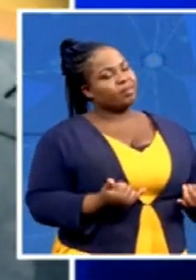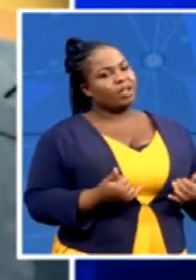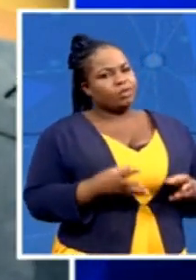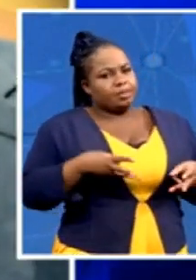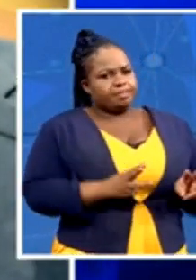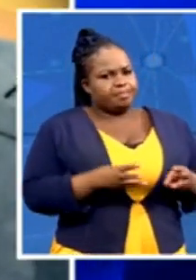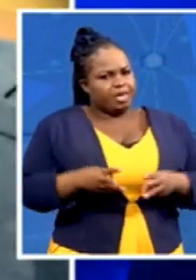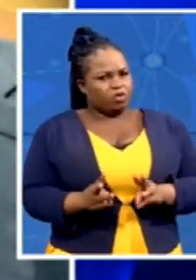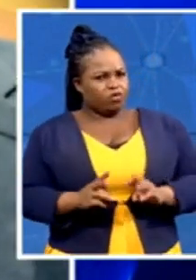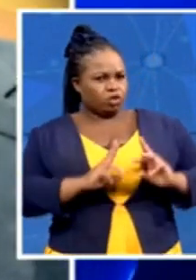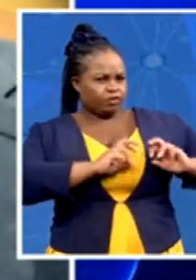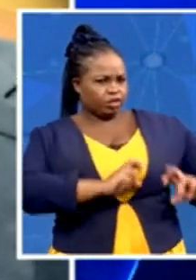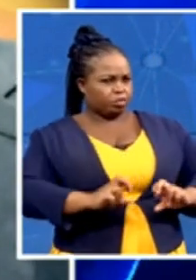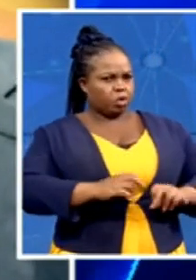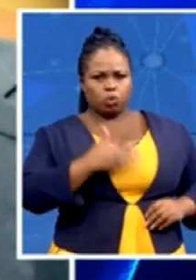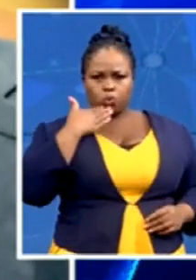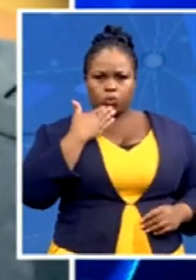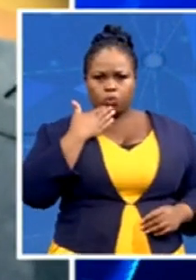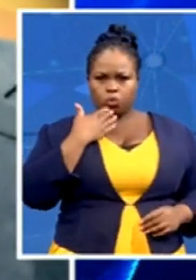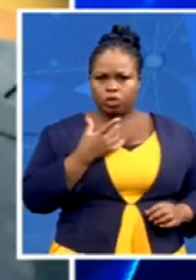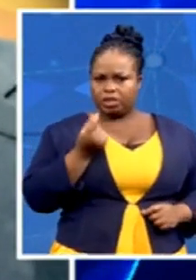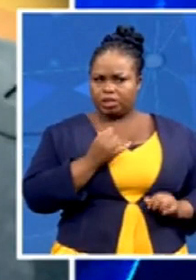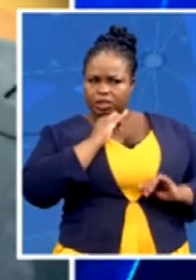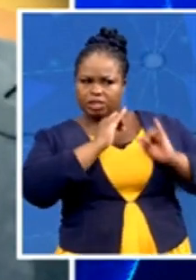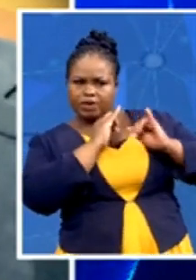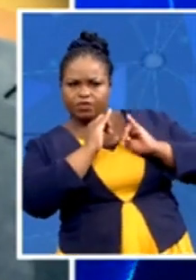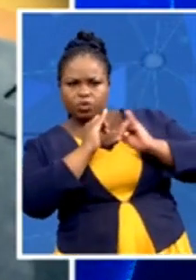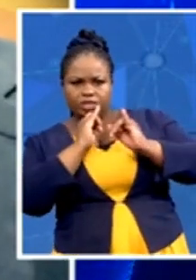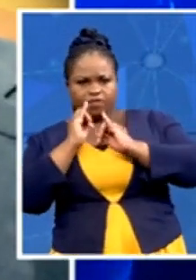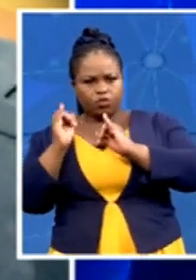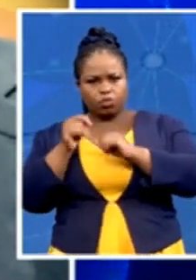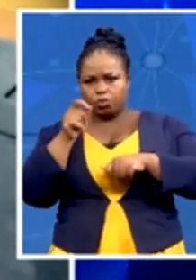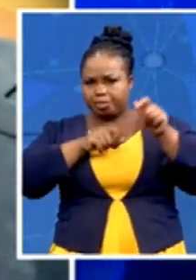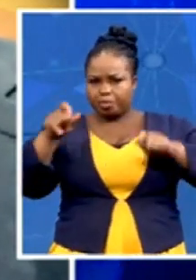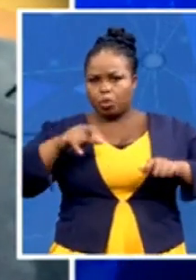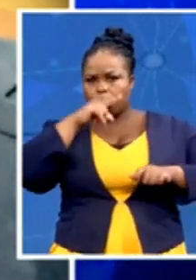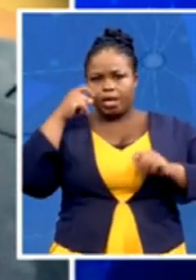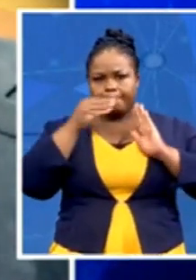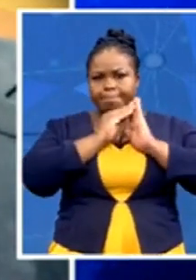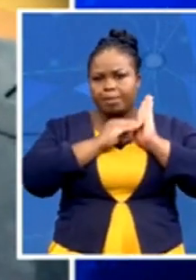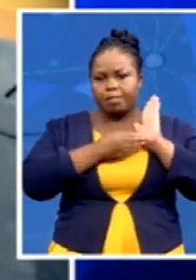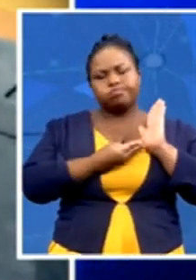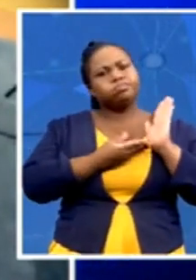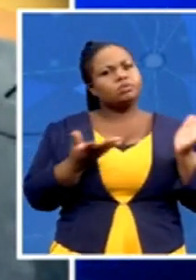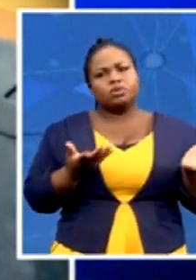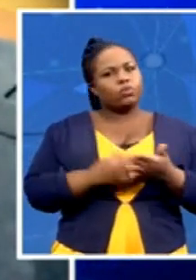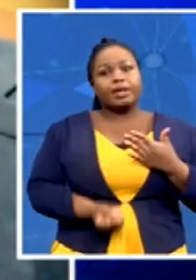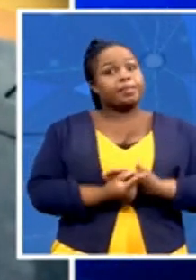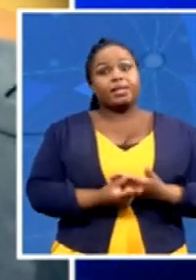conducted the interviews to interview, these affected parties, and what went into that investigation